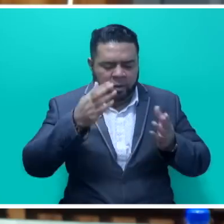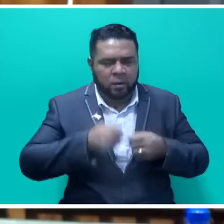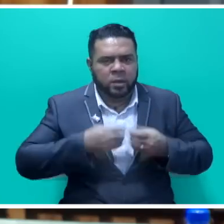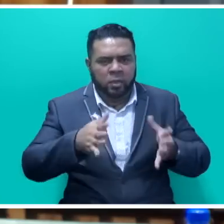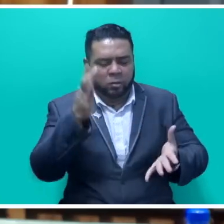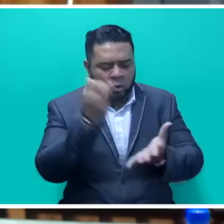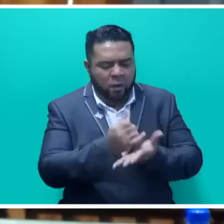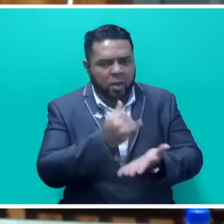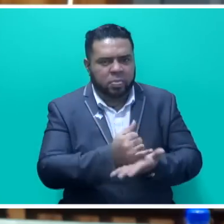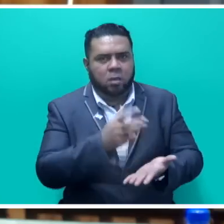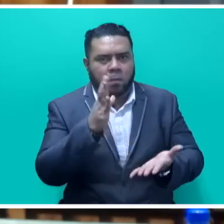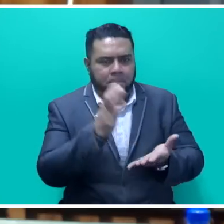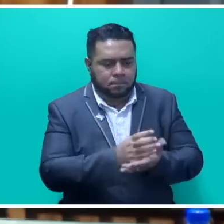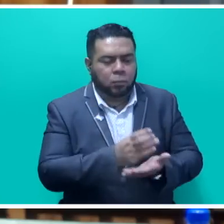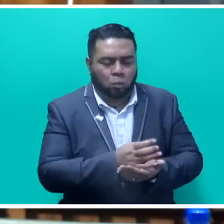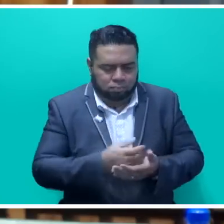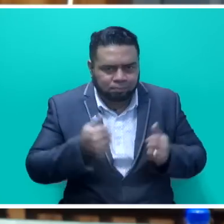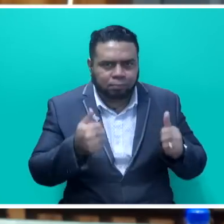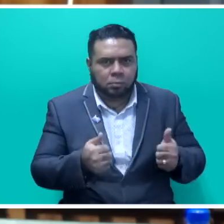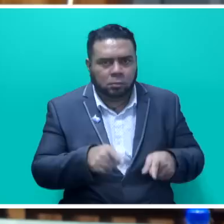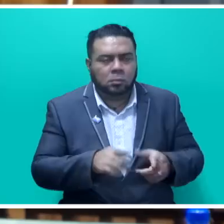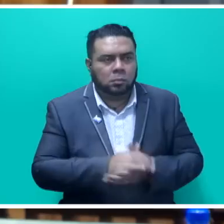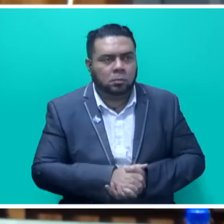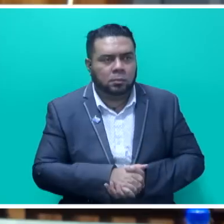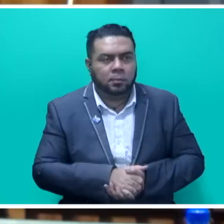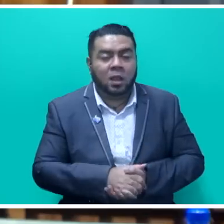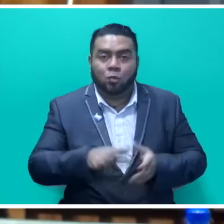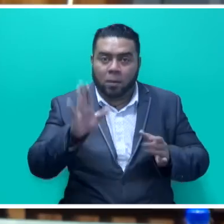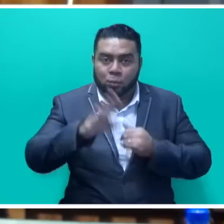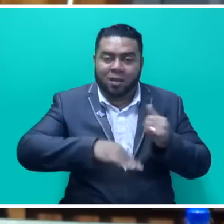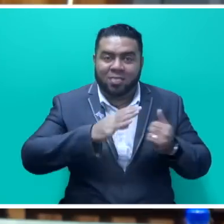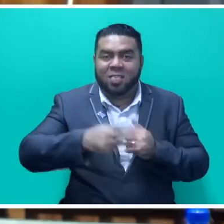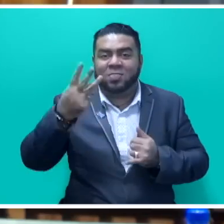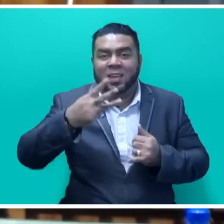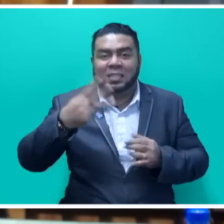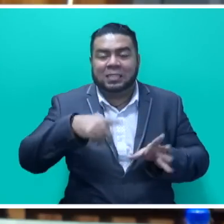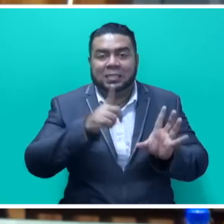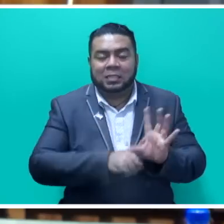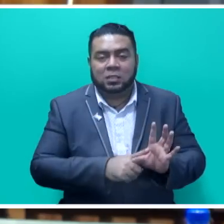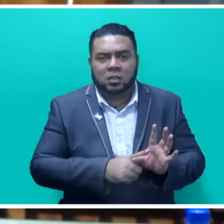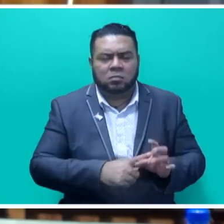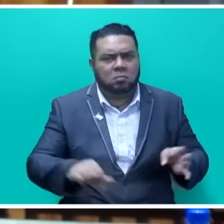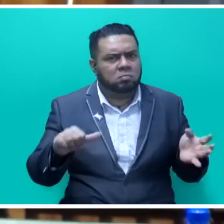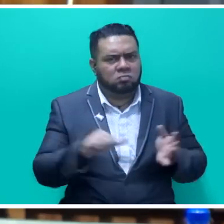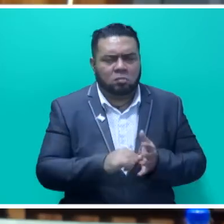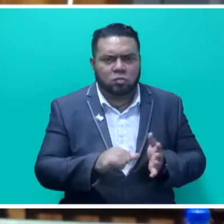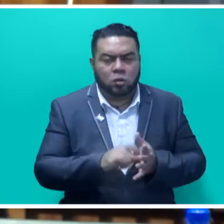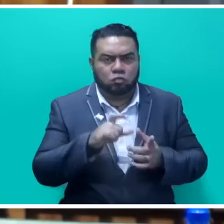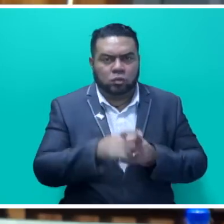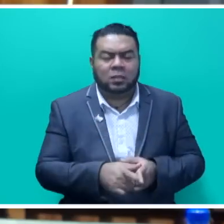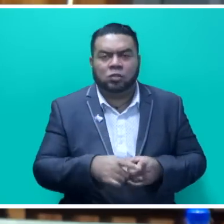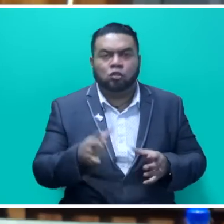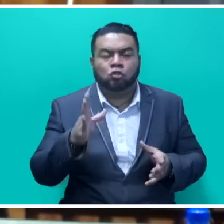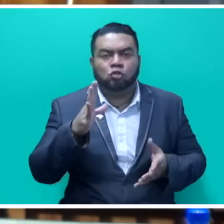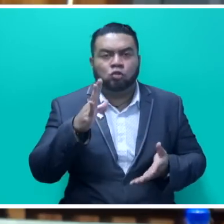correct it. It will put to an end, Mr. Speaker, the 13 years of a tragic chapter heaped on a true